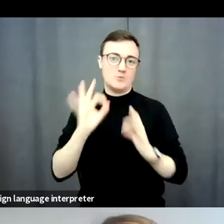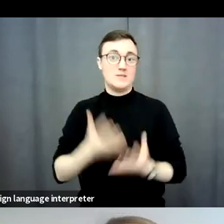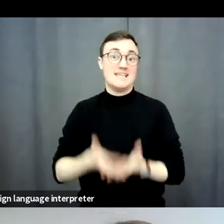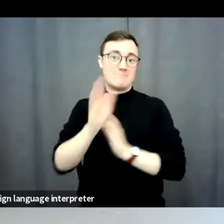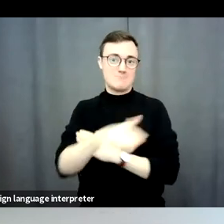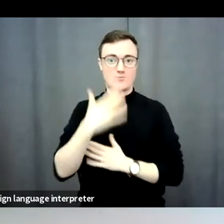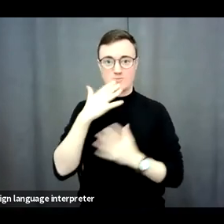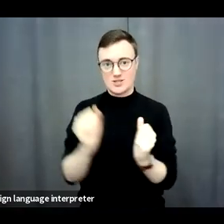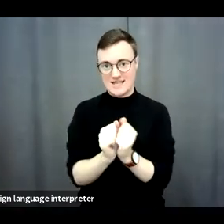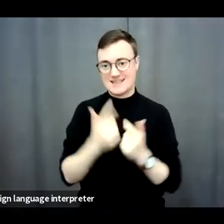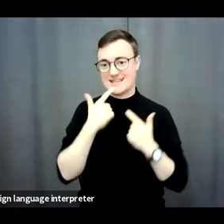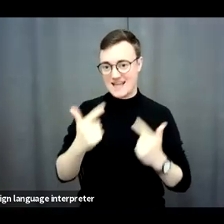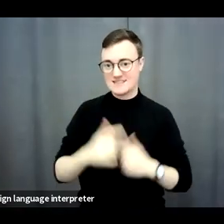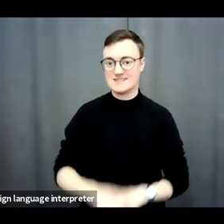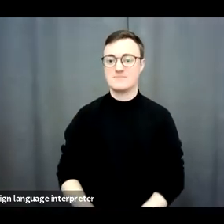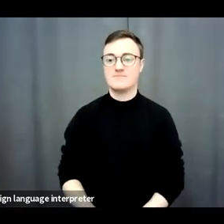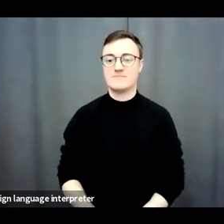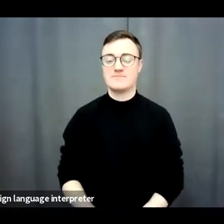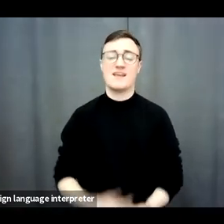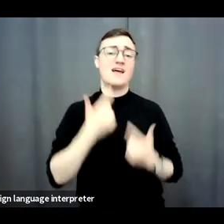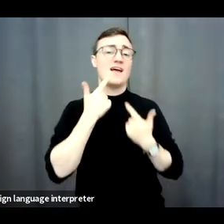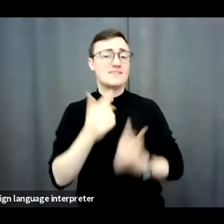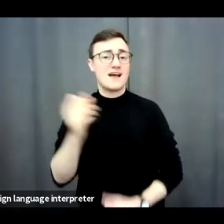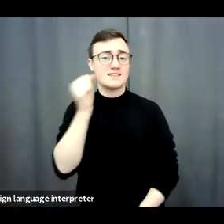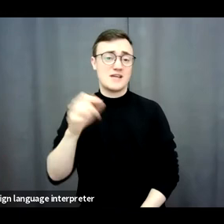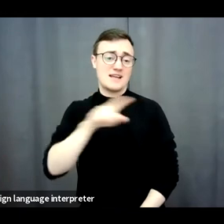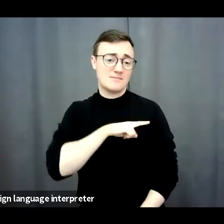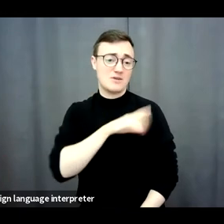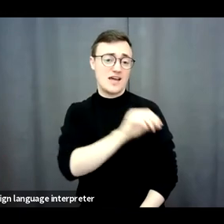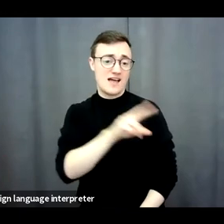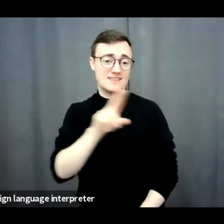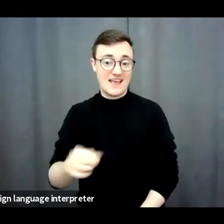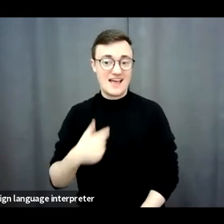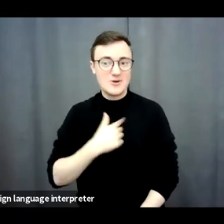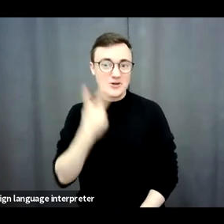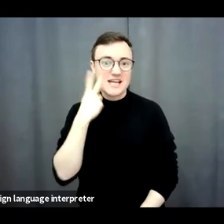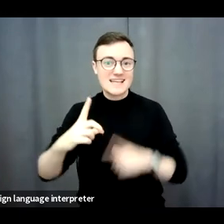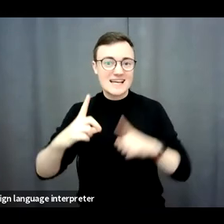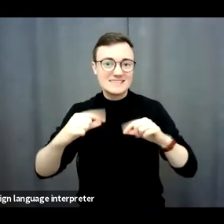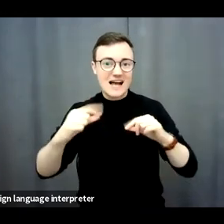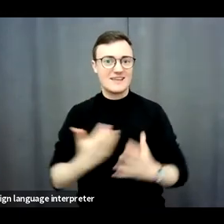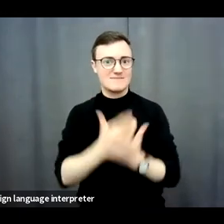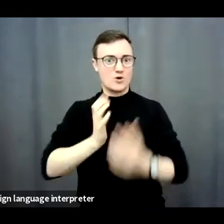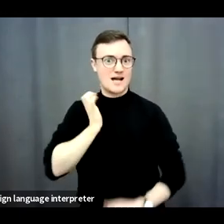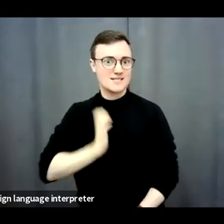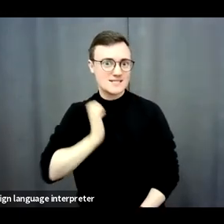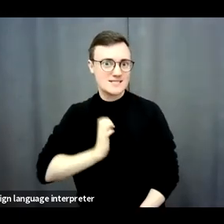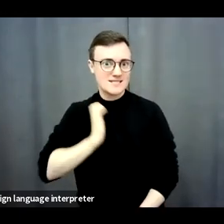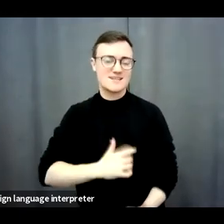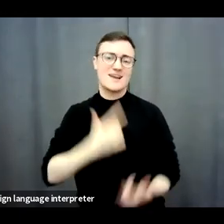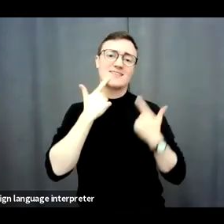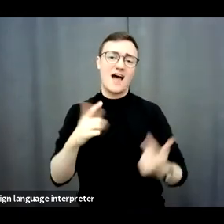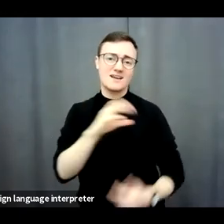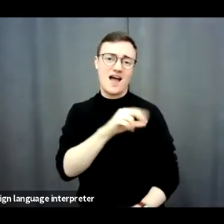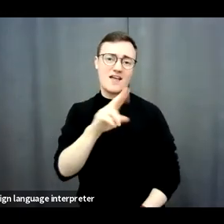you. Fantastic. Thank you so much, Anna. And there's a lot of interest already I see in the chat. And thank you for sharing the simulation game